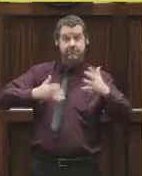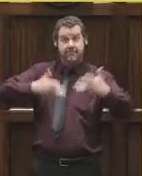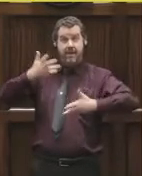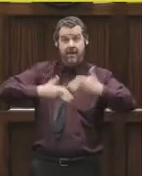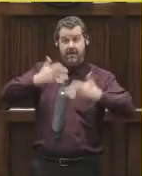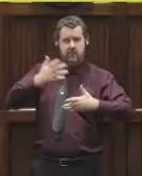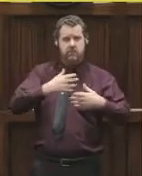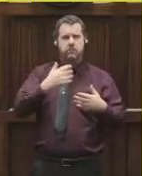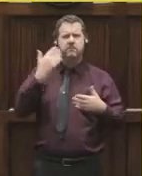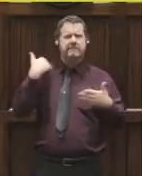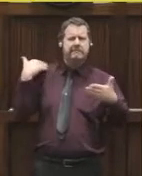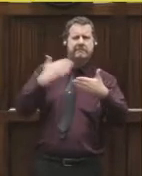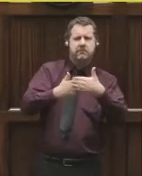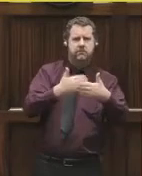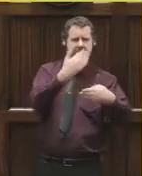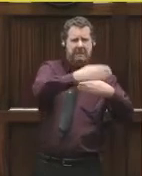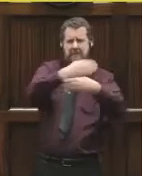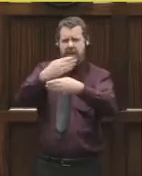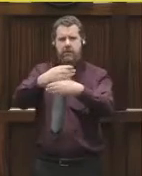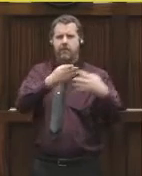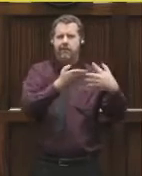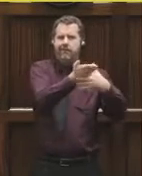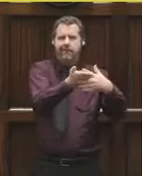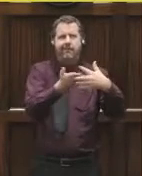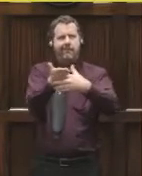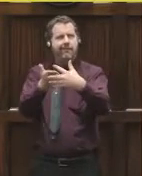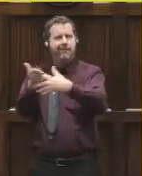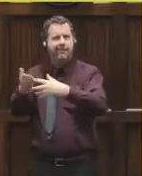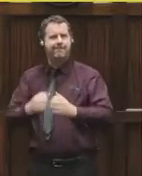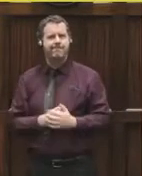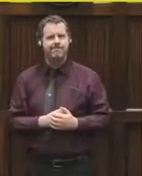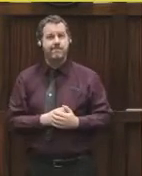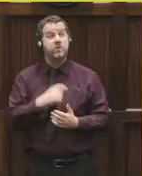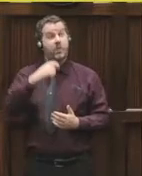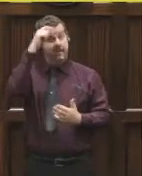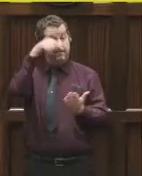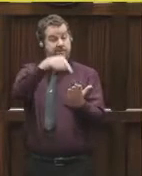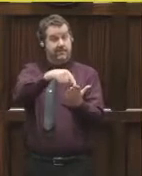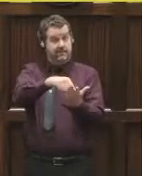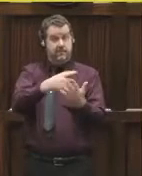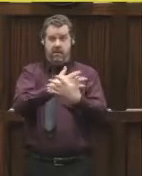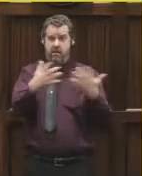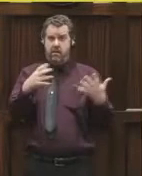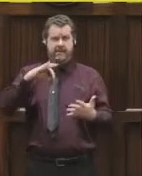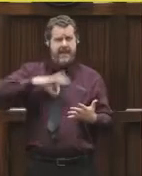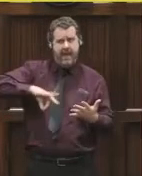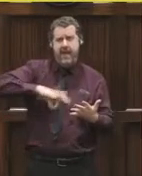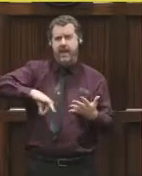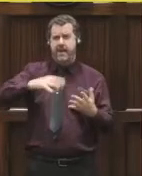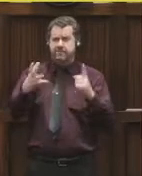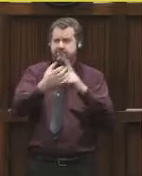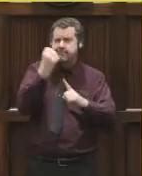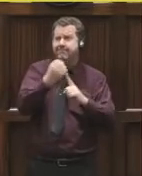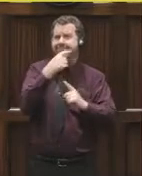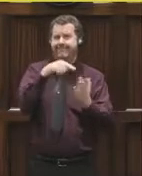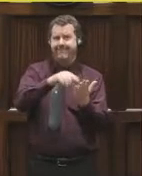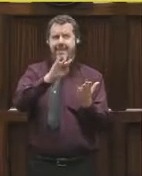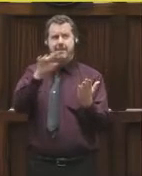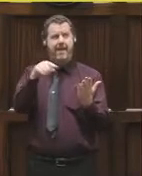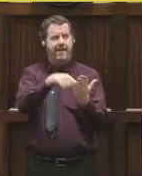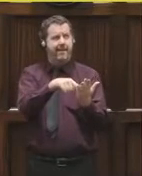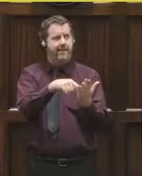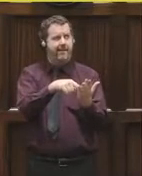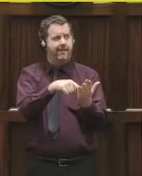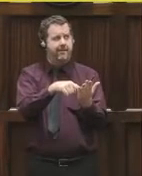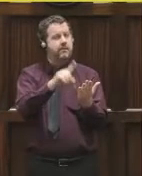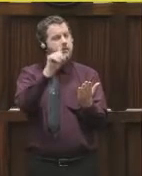face. So, in conclusion, there's important gains here for the deaf community with this bill, and it comes in the